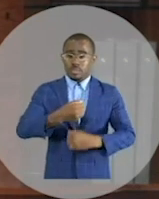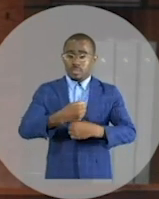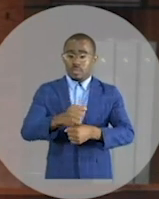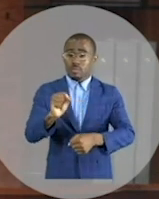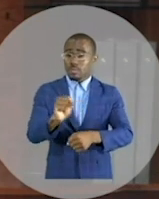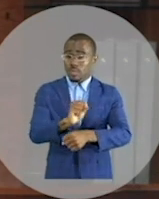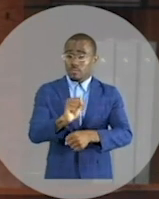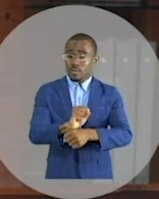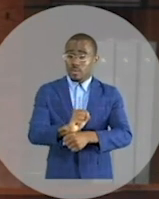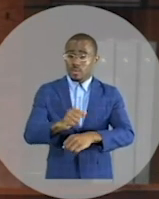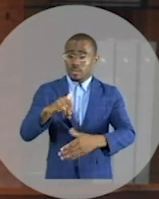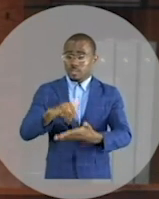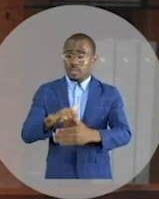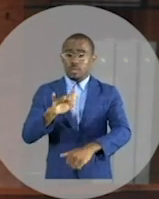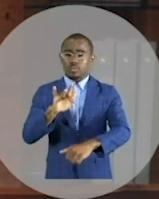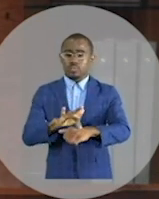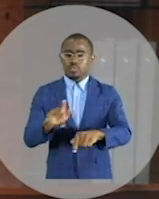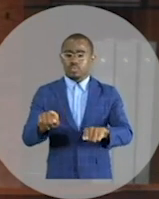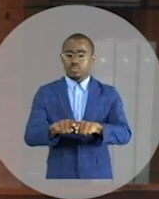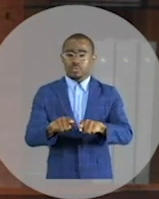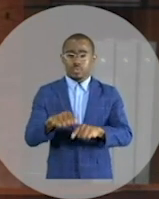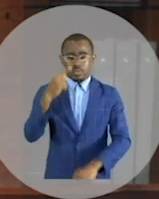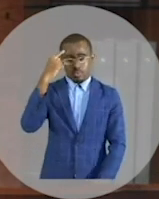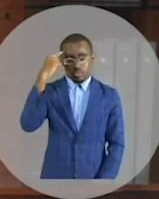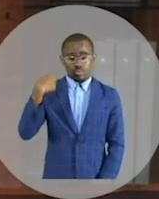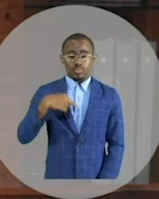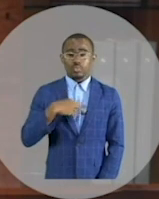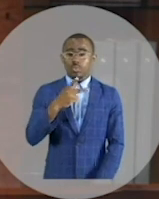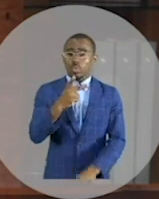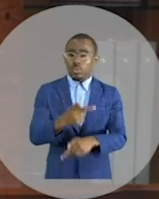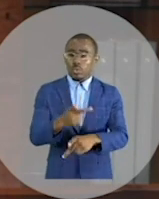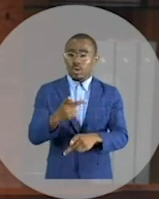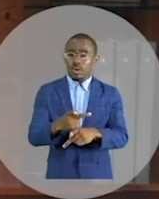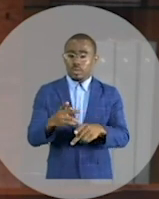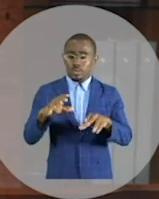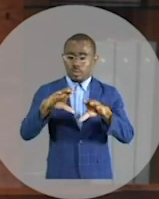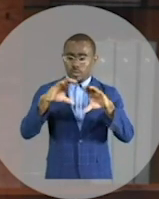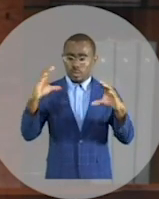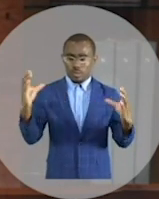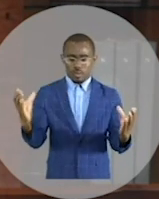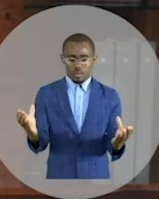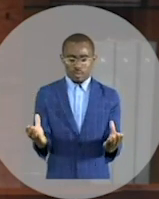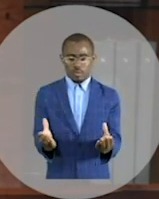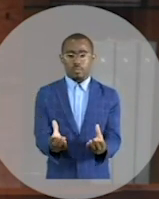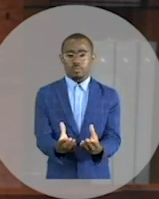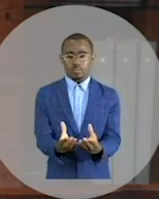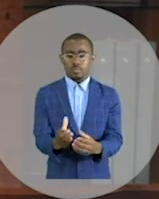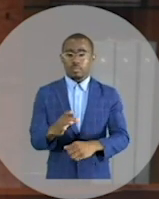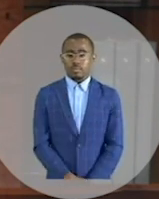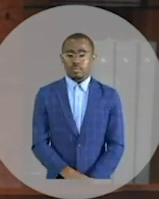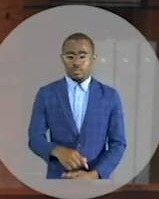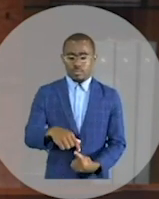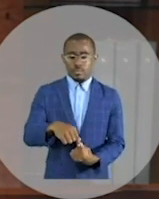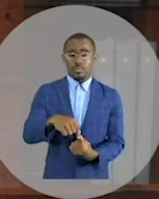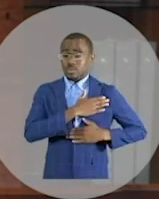out, like the Trans-Gabonese. The head of state also announced the new health program to prepare, he said, the future and make it even